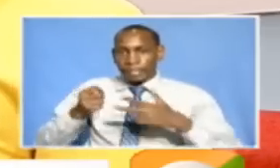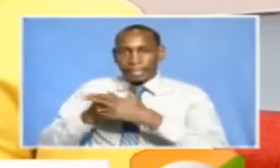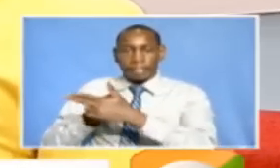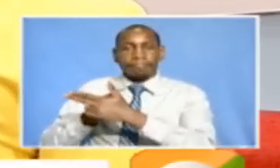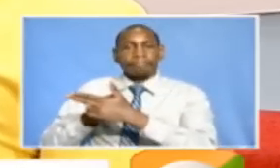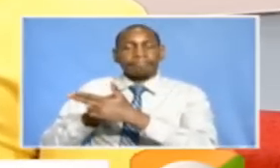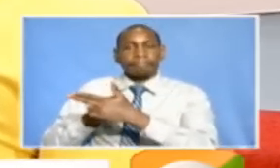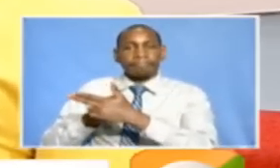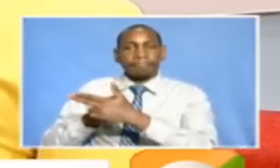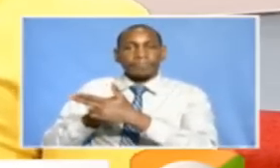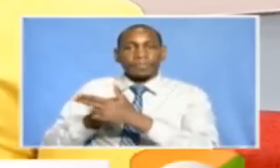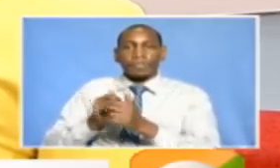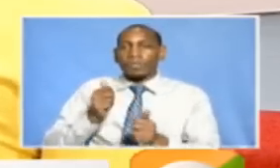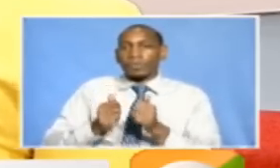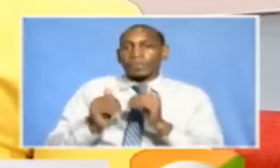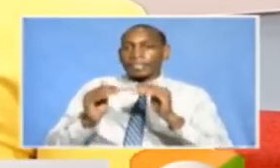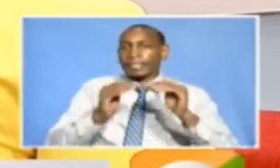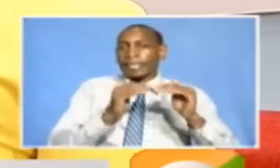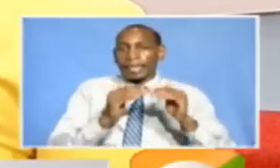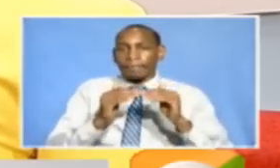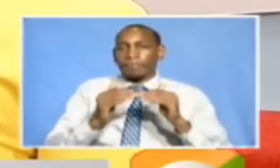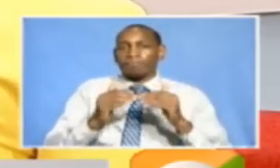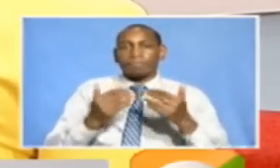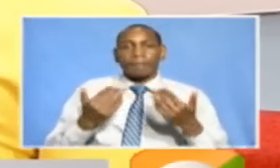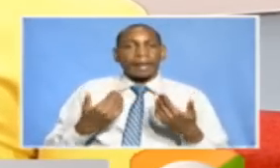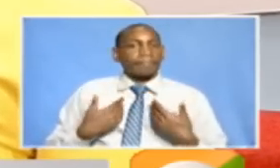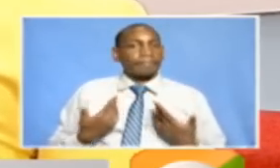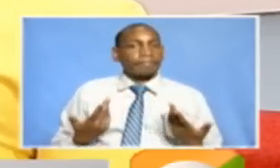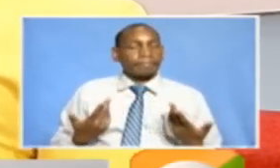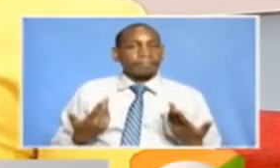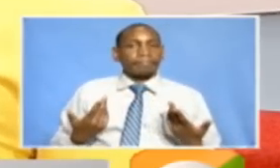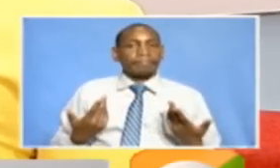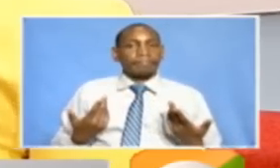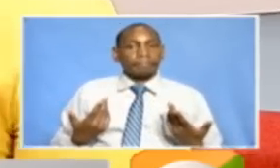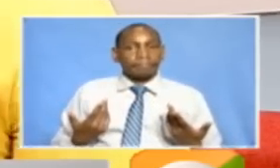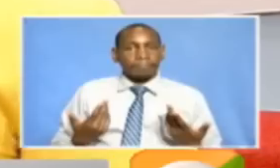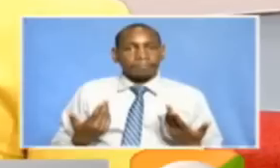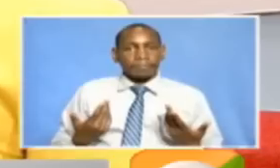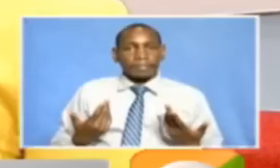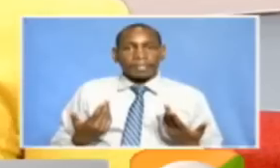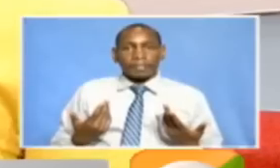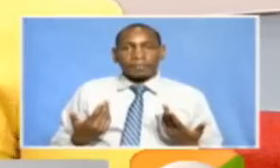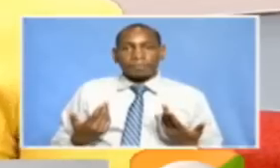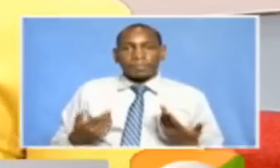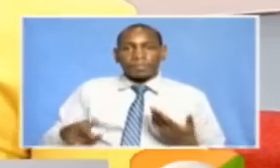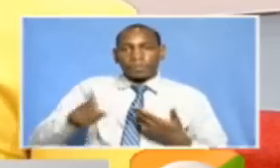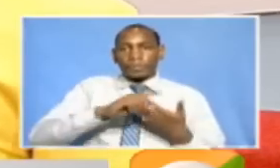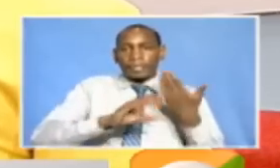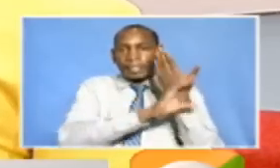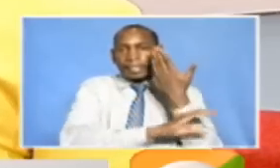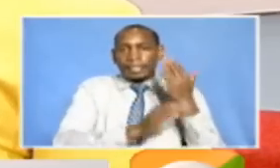mean, at what point have we gotten to such animosity as a country and